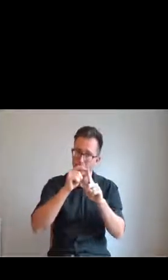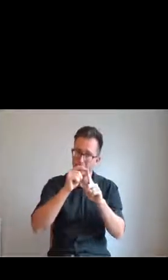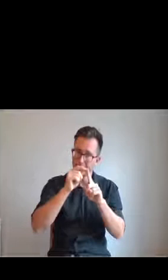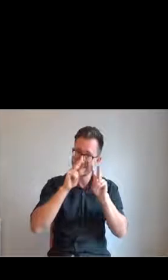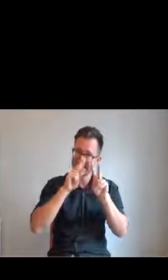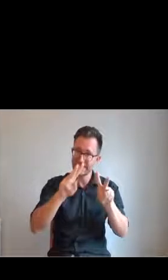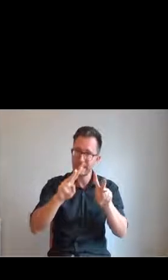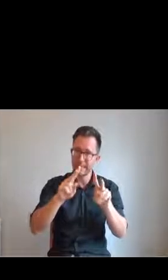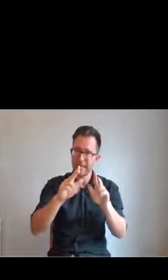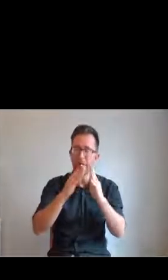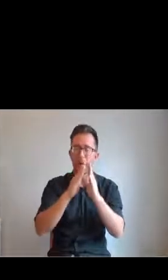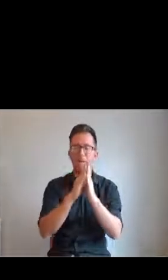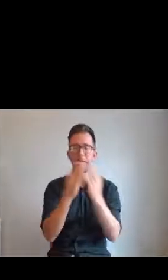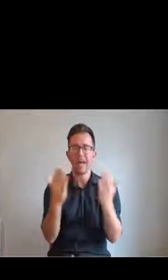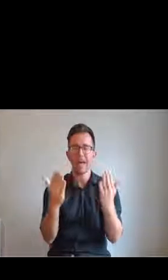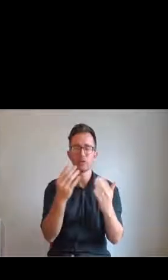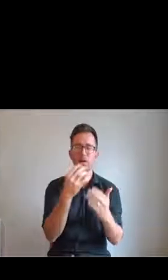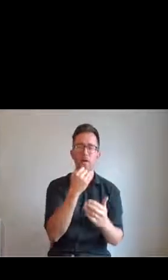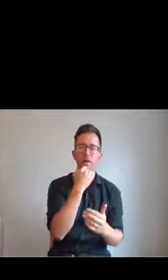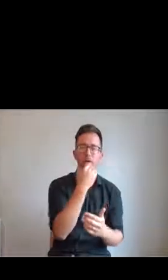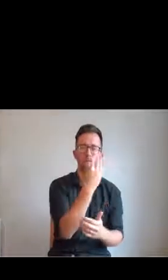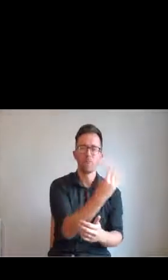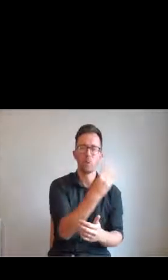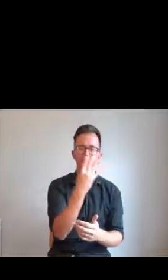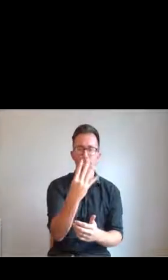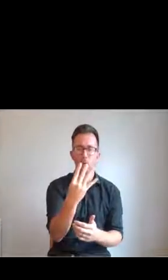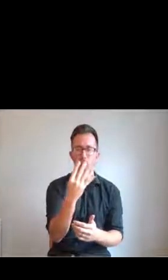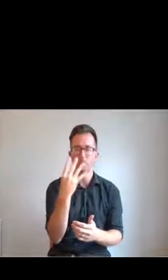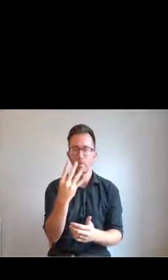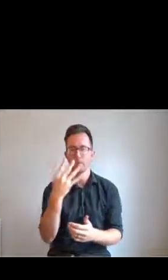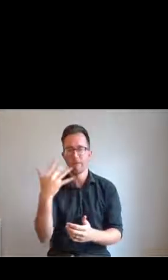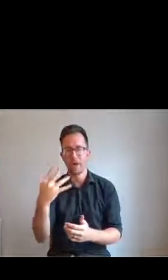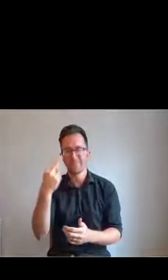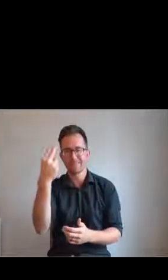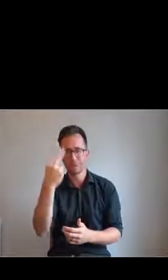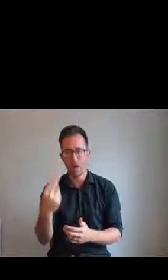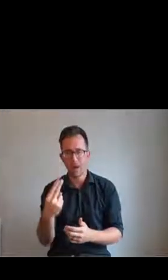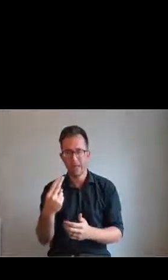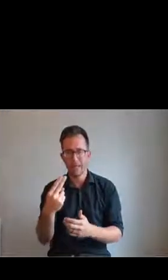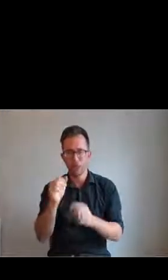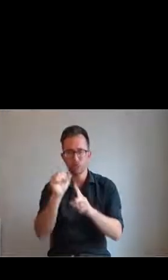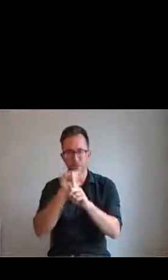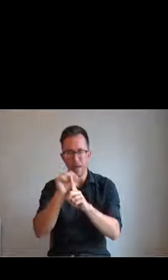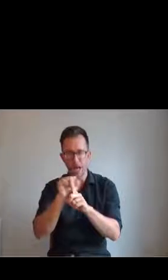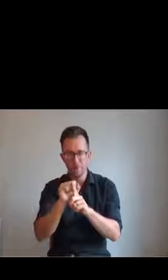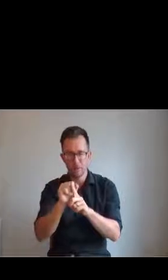on pages 44 to 45 of the Design Refinement Consultation Guide.